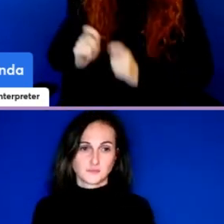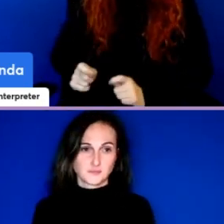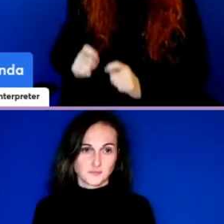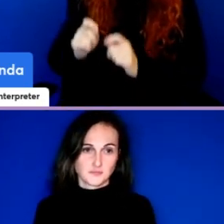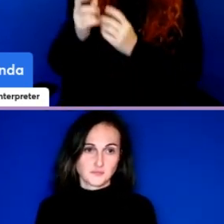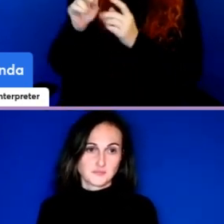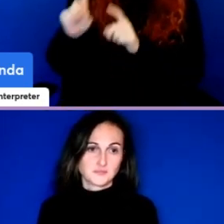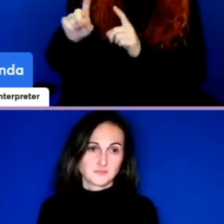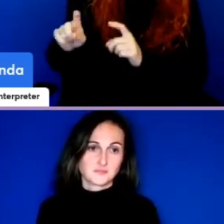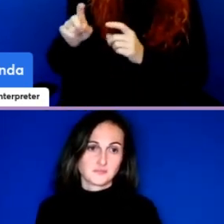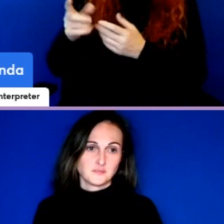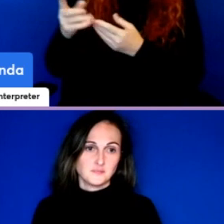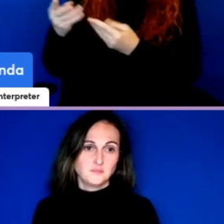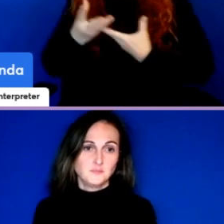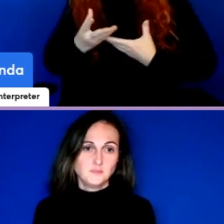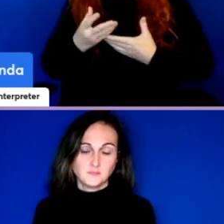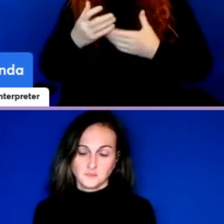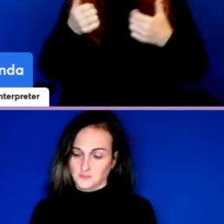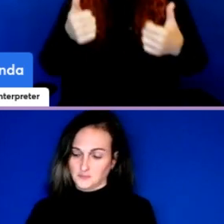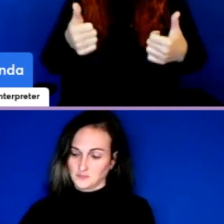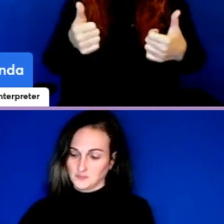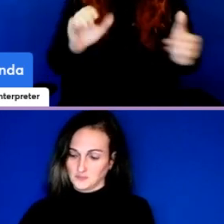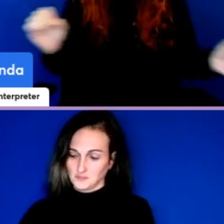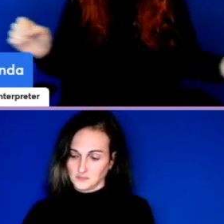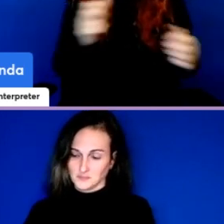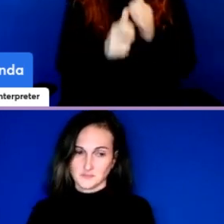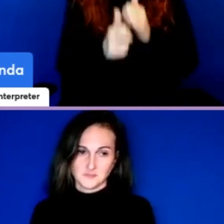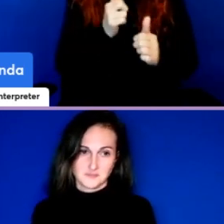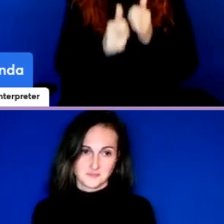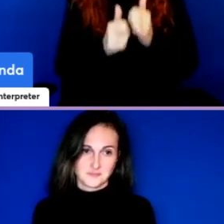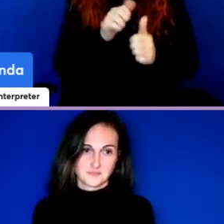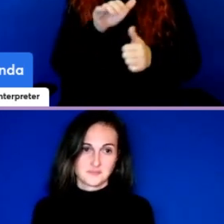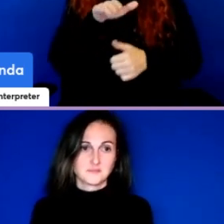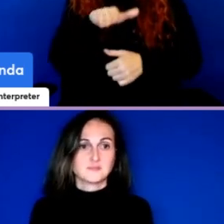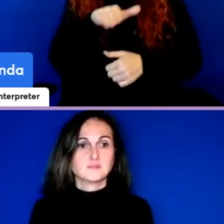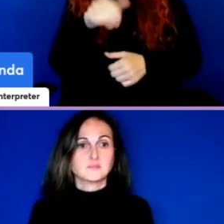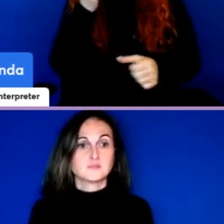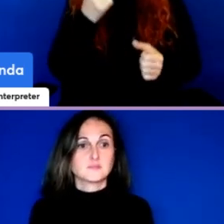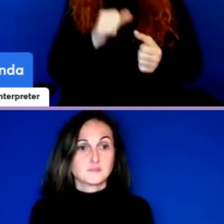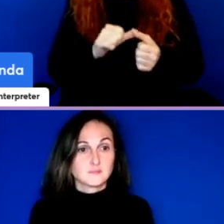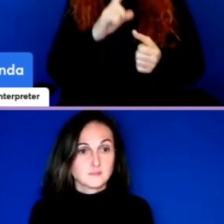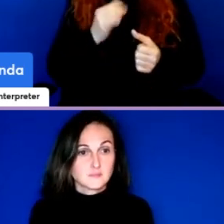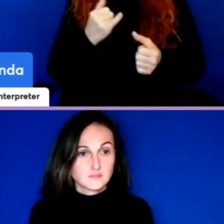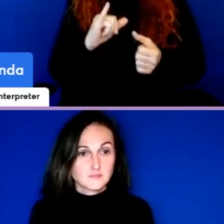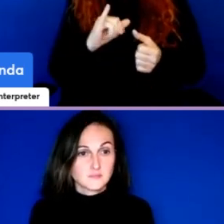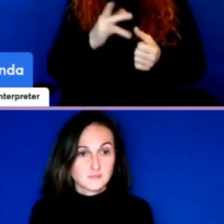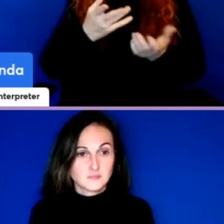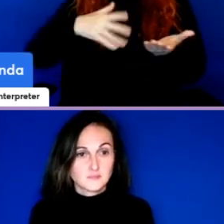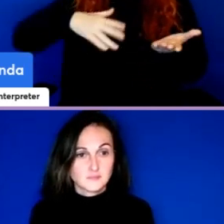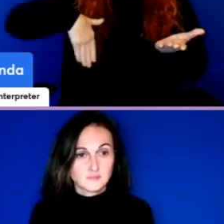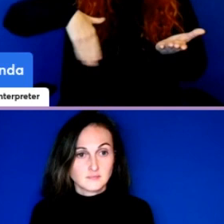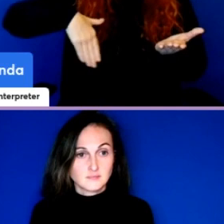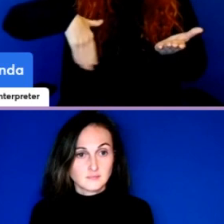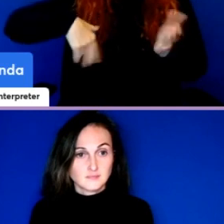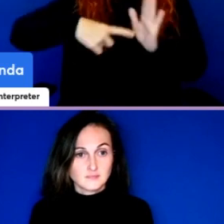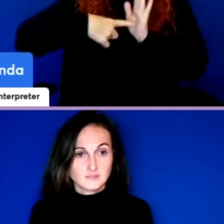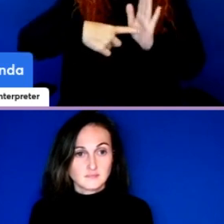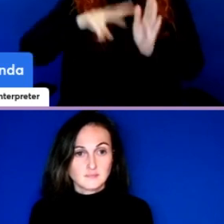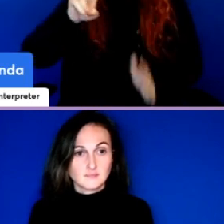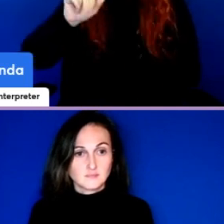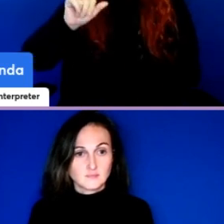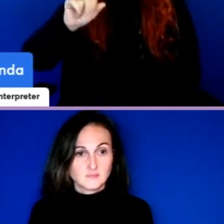Okay. Now, remember, we're still in the phase where we haven't introduced Vault yet. All we've